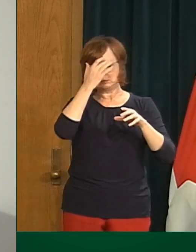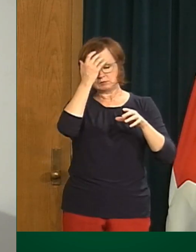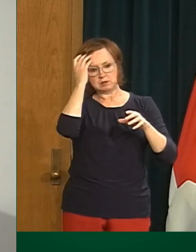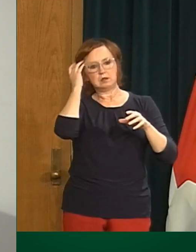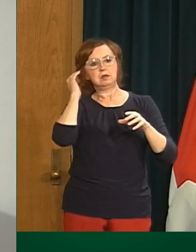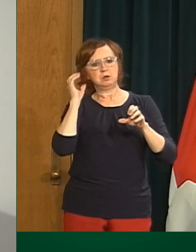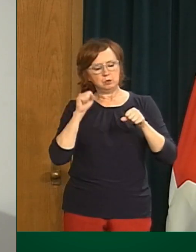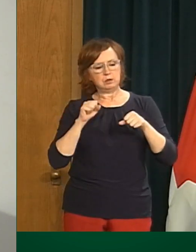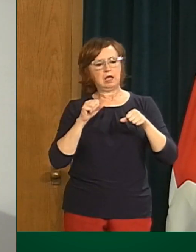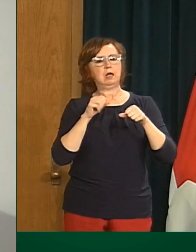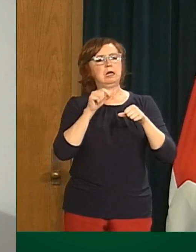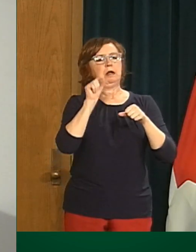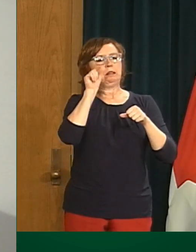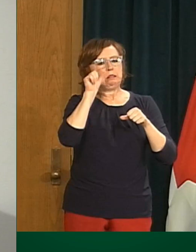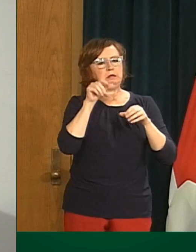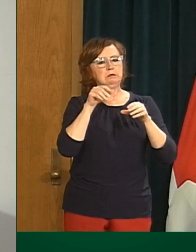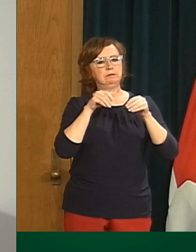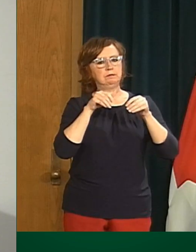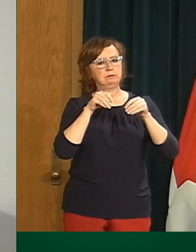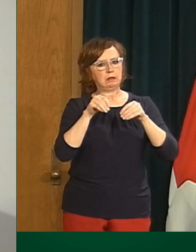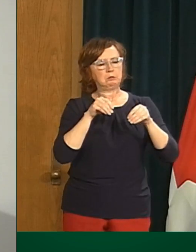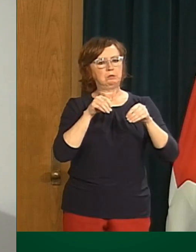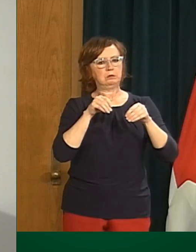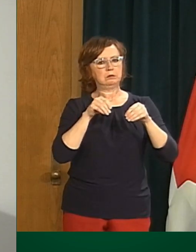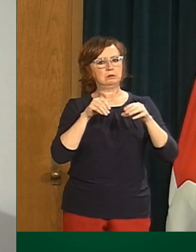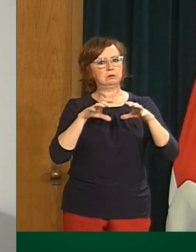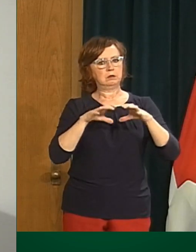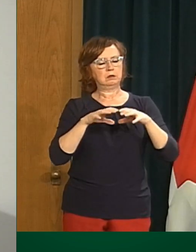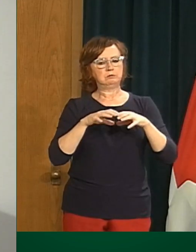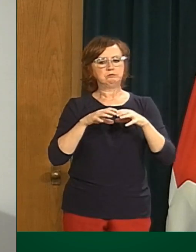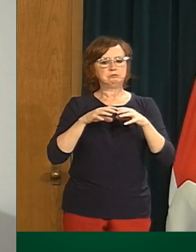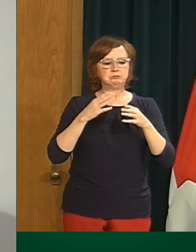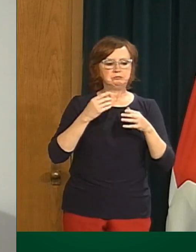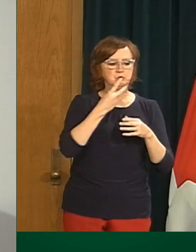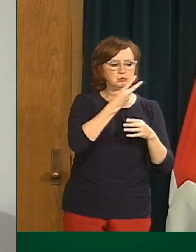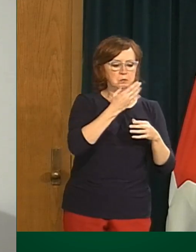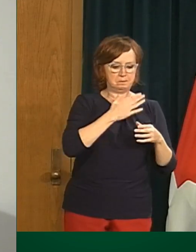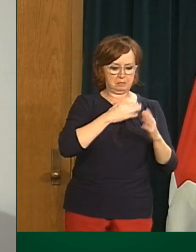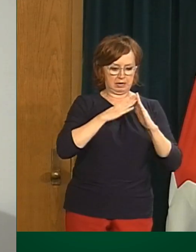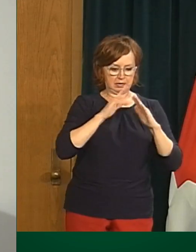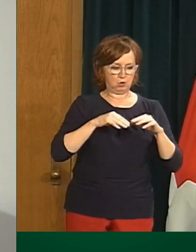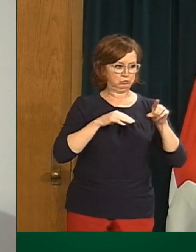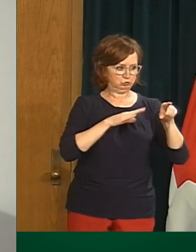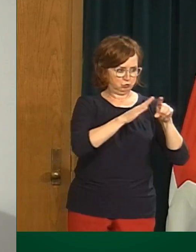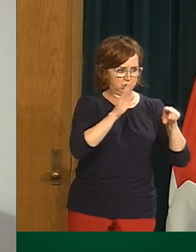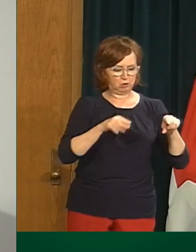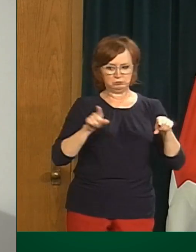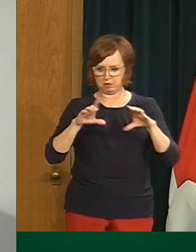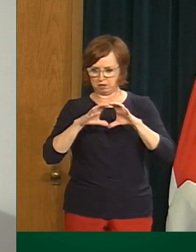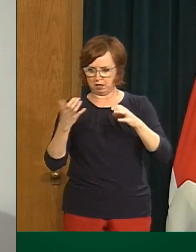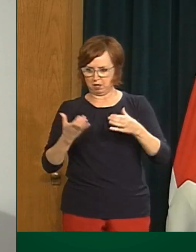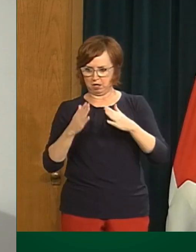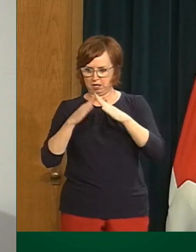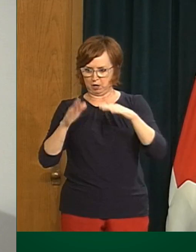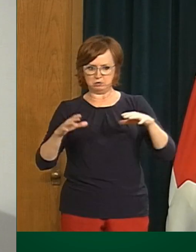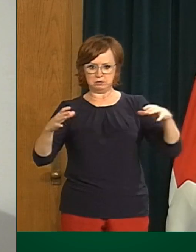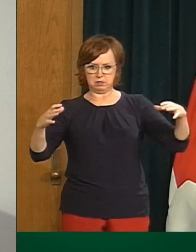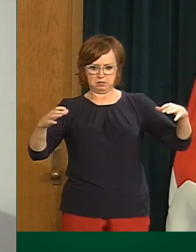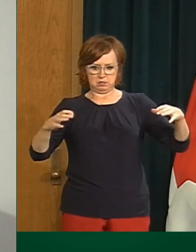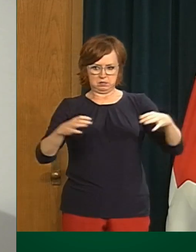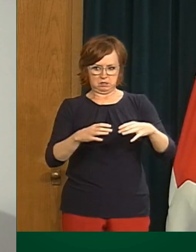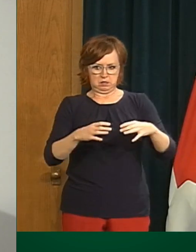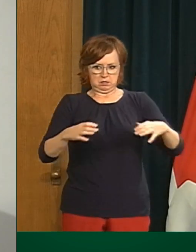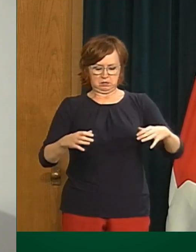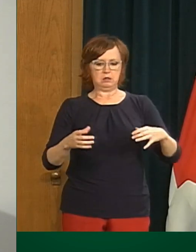households. I just wanted to emphasize that as well. And of course, stay home if you're unwell and call Healthline and